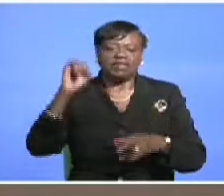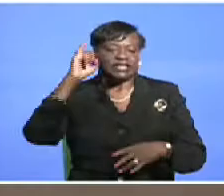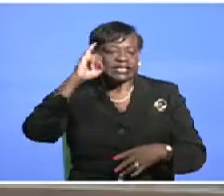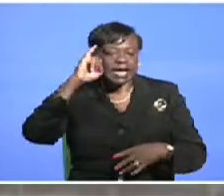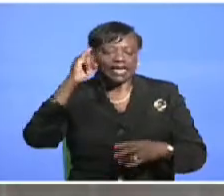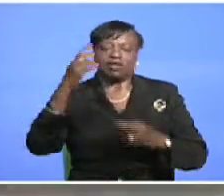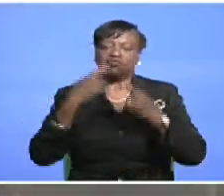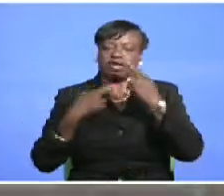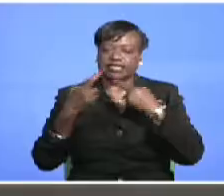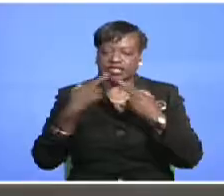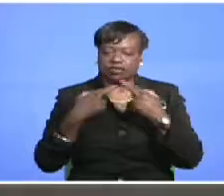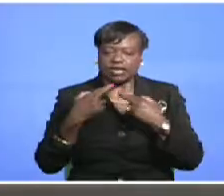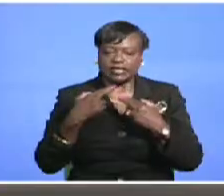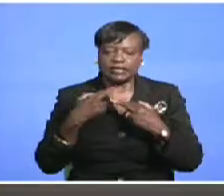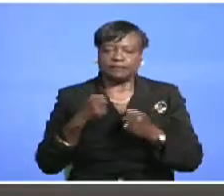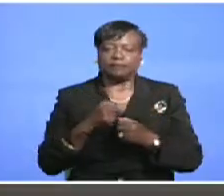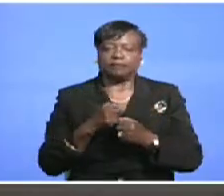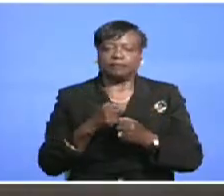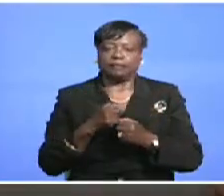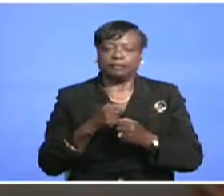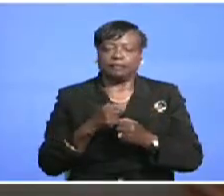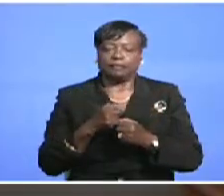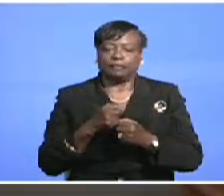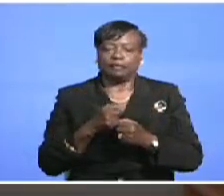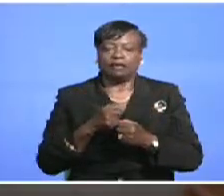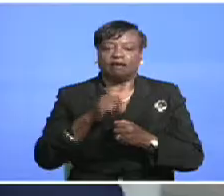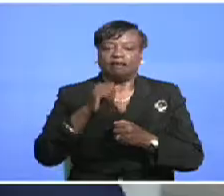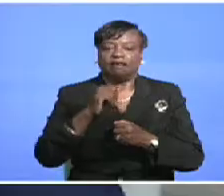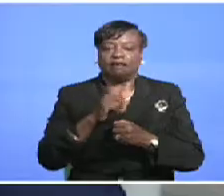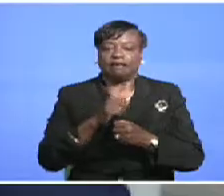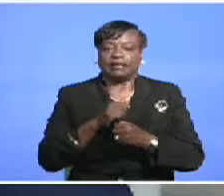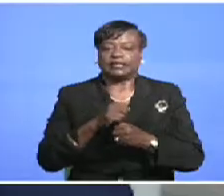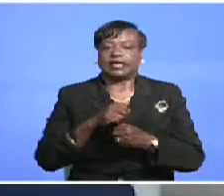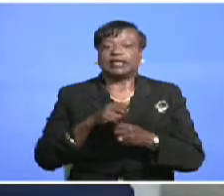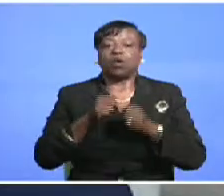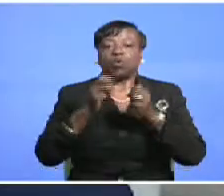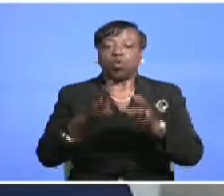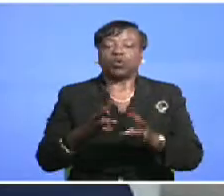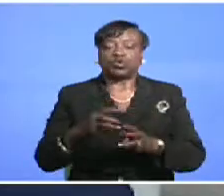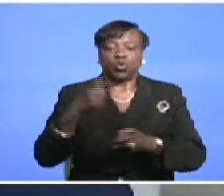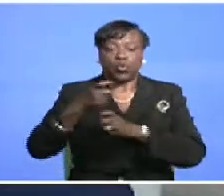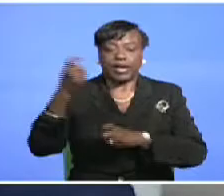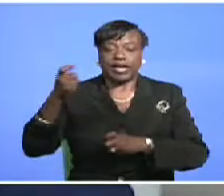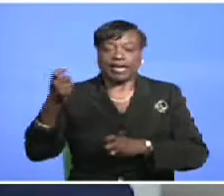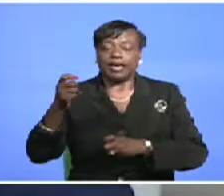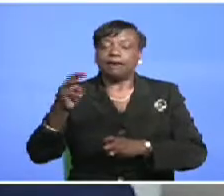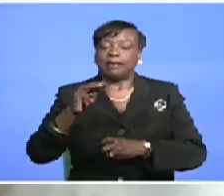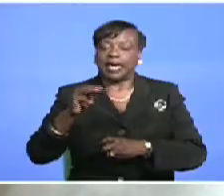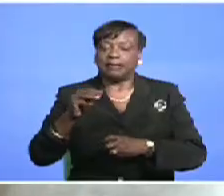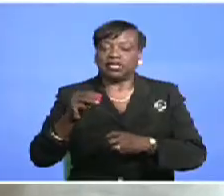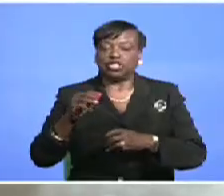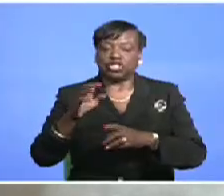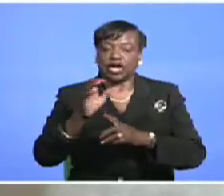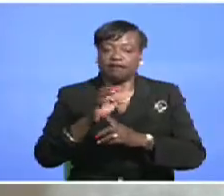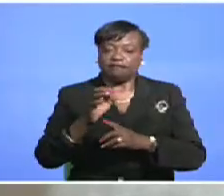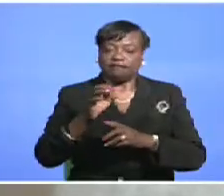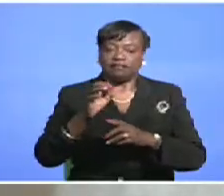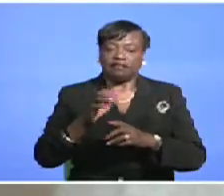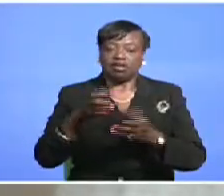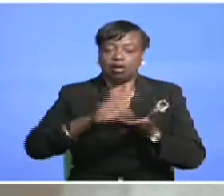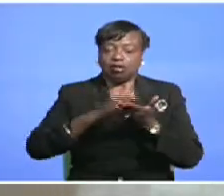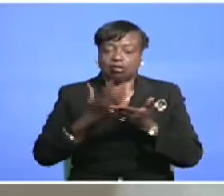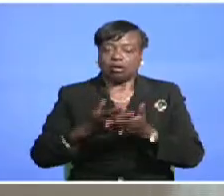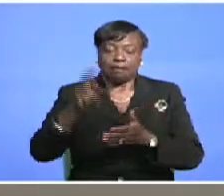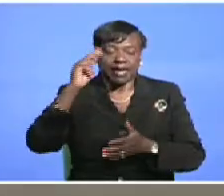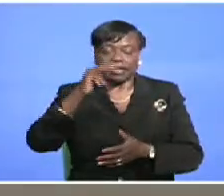restaurant called Filia, which is by the award-winning Miami chef Michael Schwartz. And we have Clio,